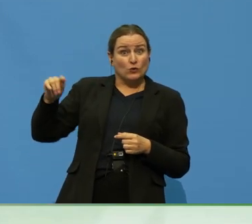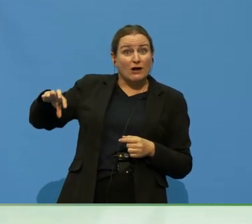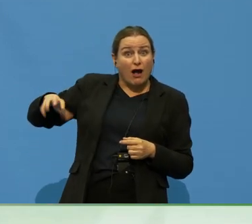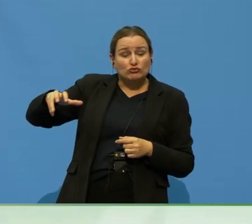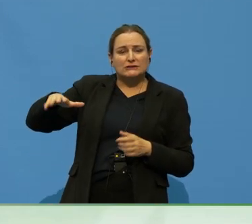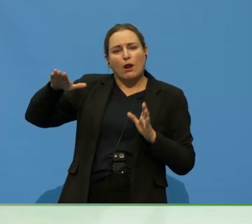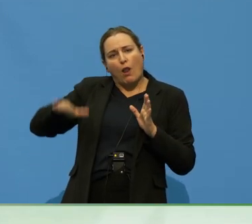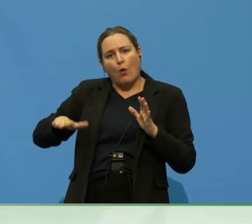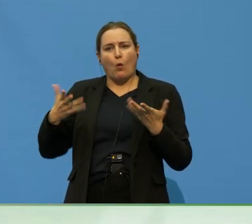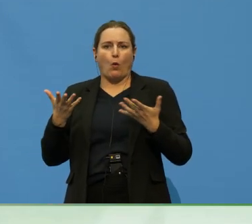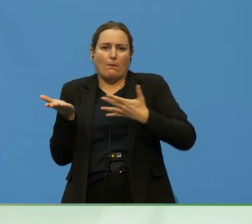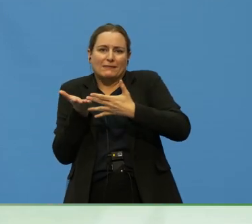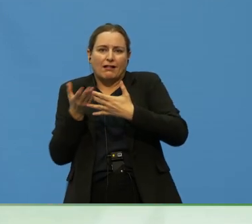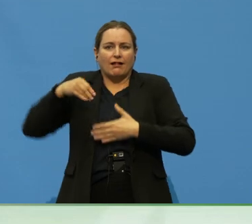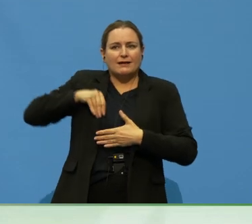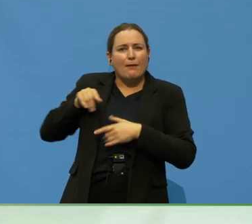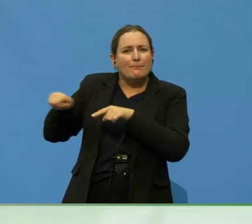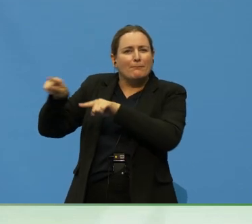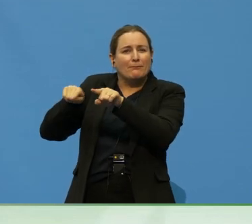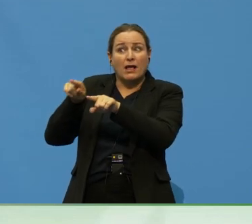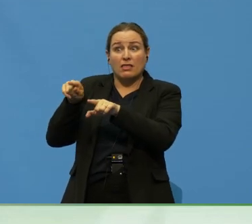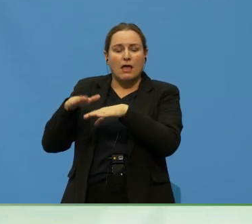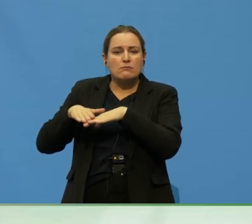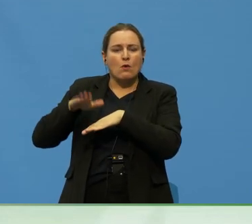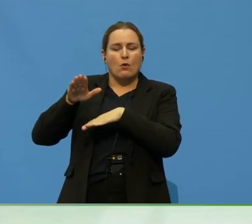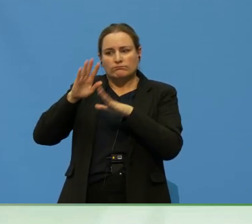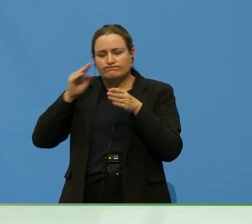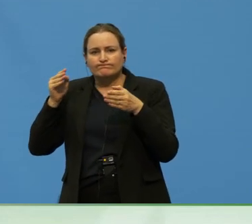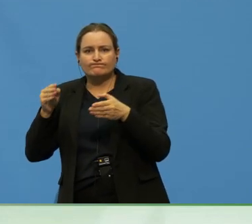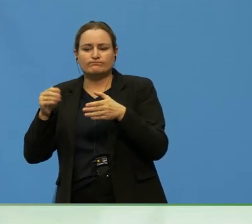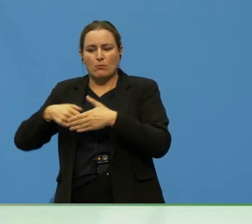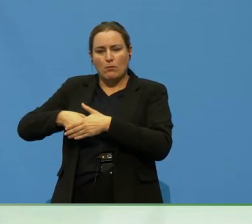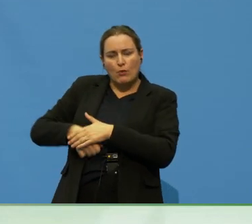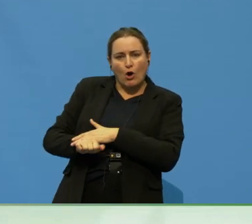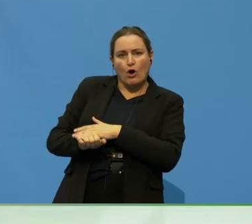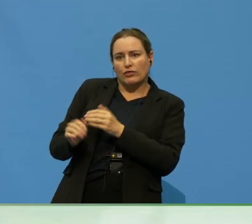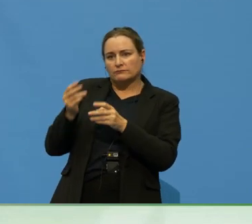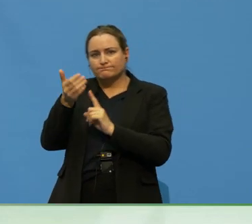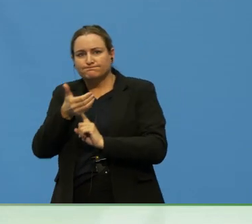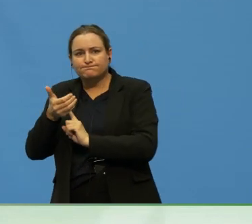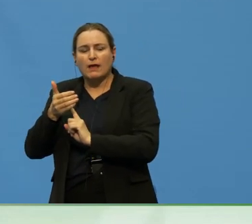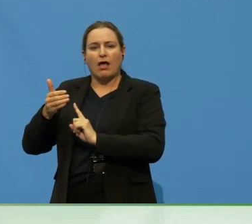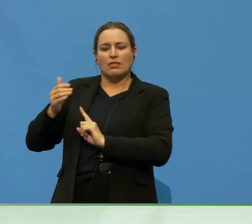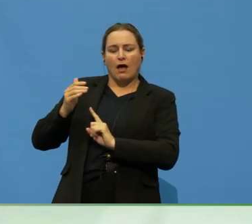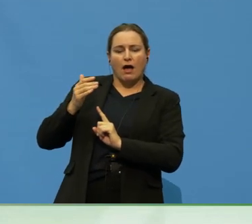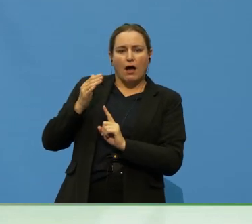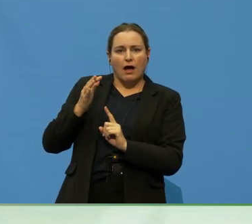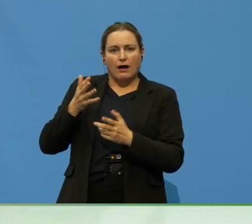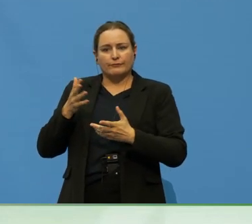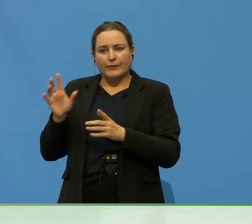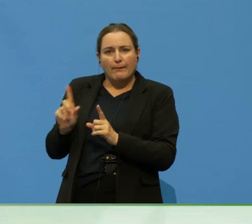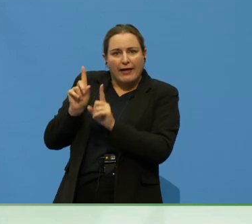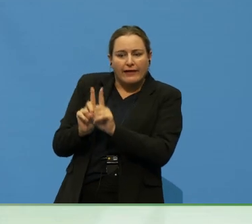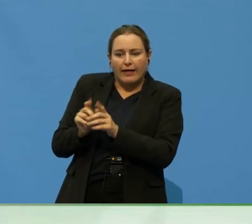of things like maternal mortality, HIV, childhood vaccinations, clean